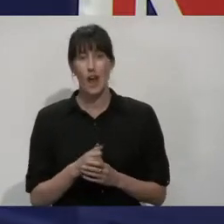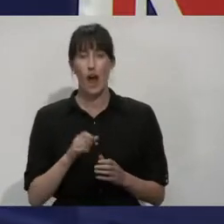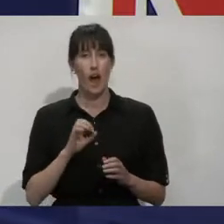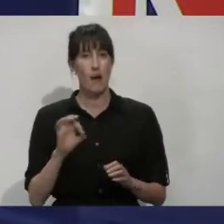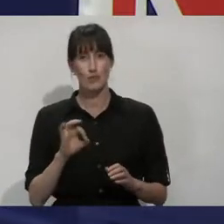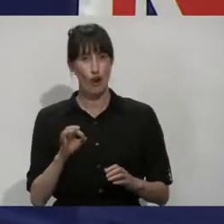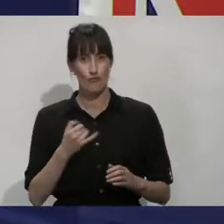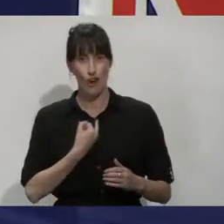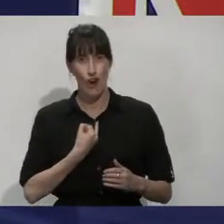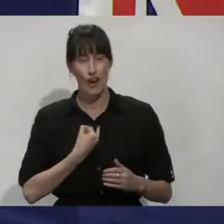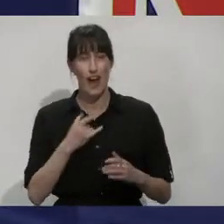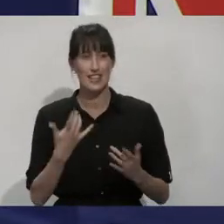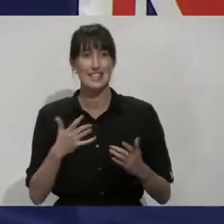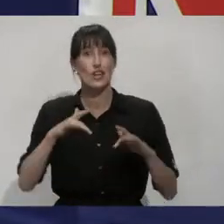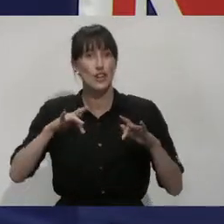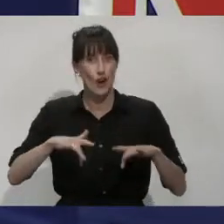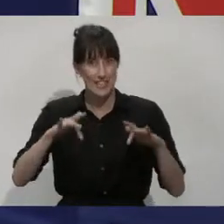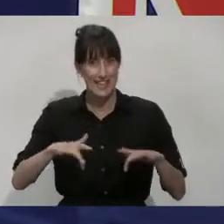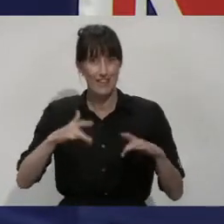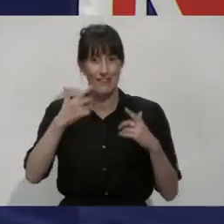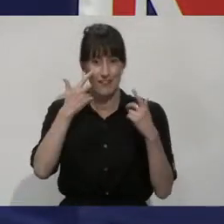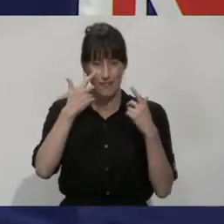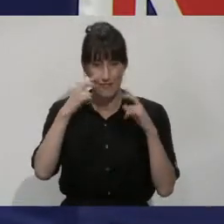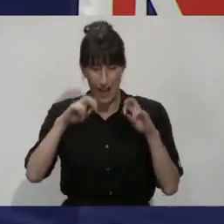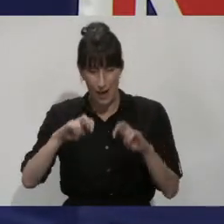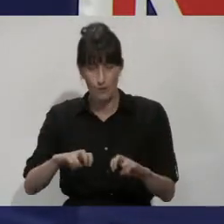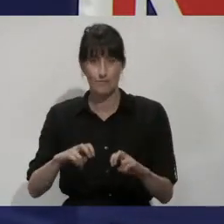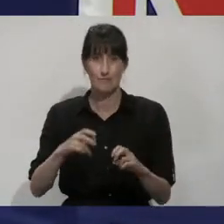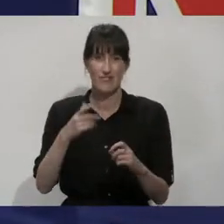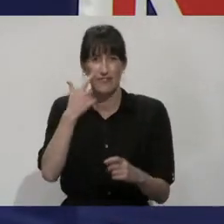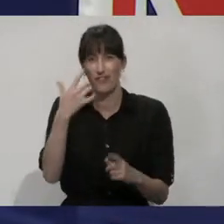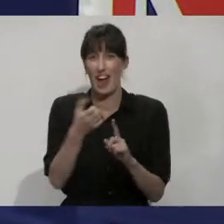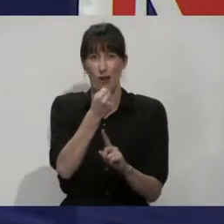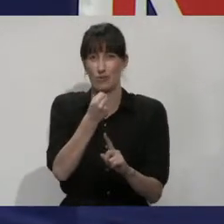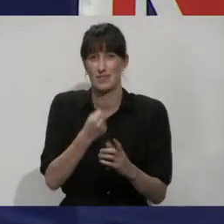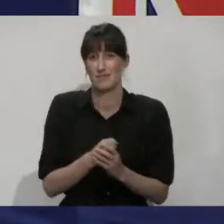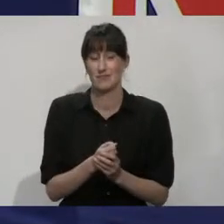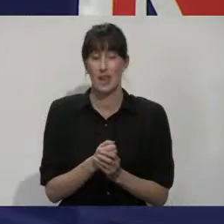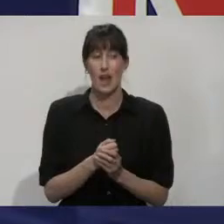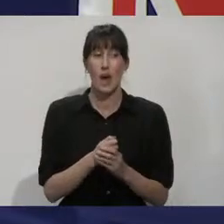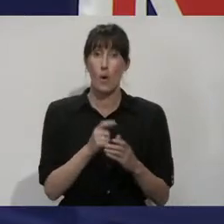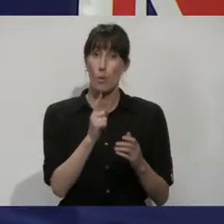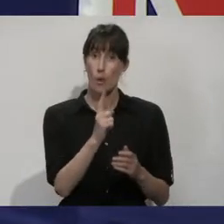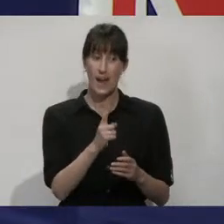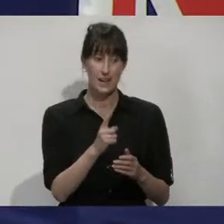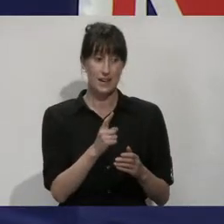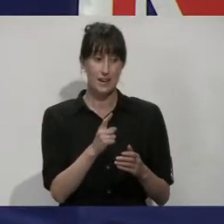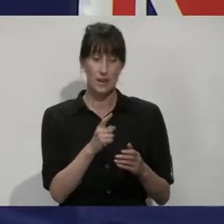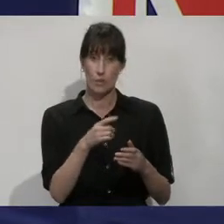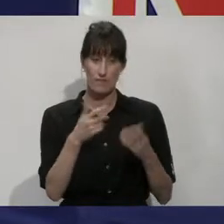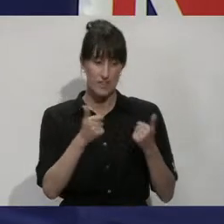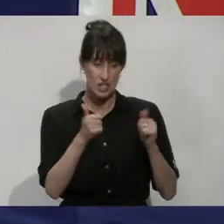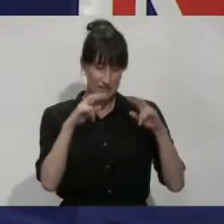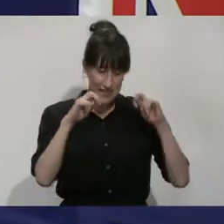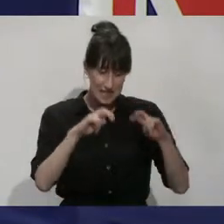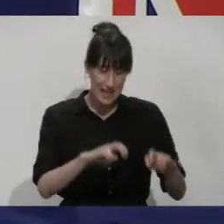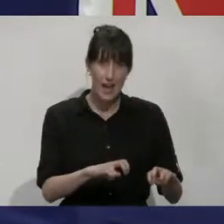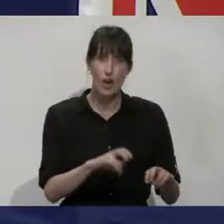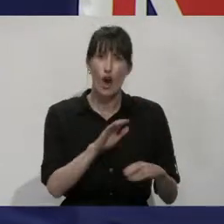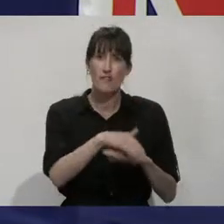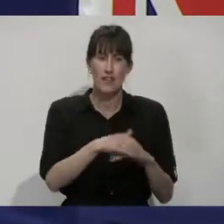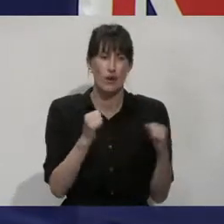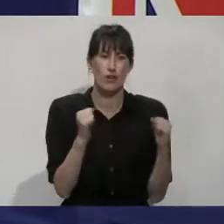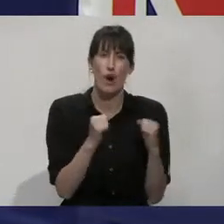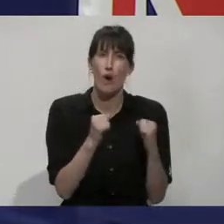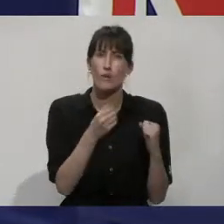quite confidently eliminate packaging as the source, so that it was an environmental source. We will, I think, by a process of elimination,